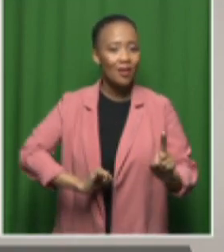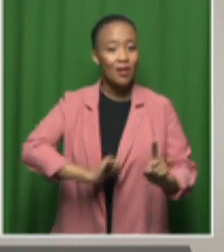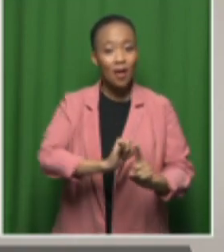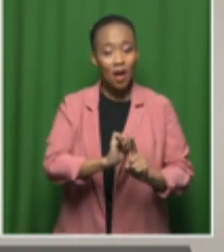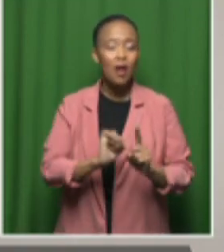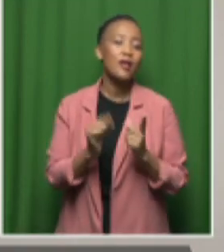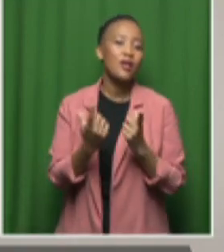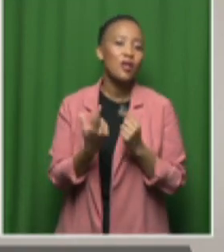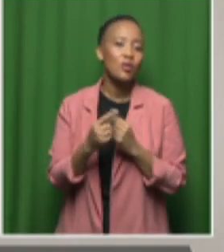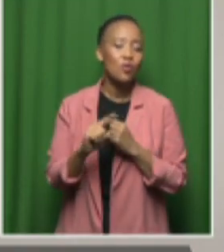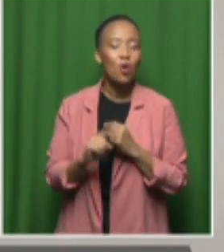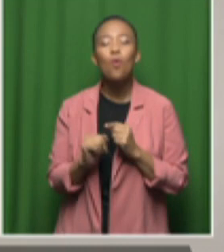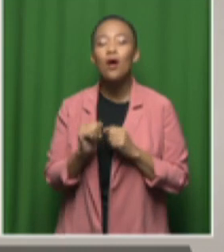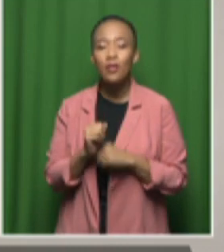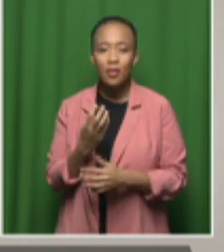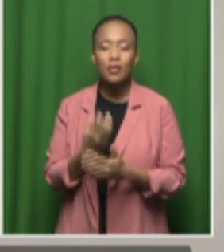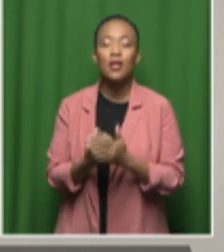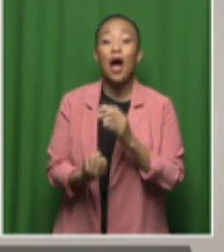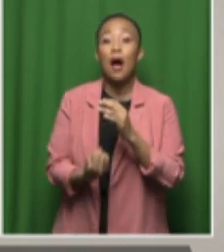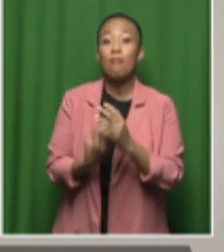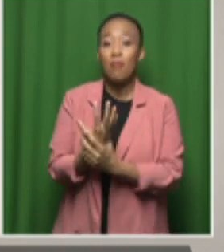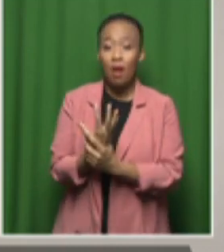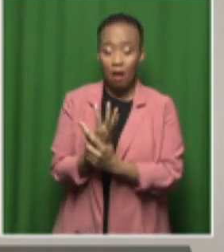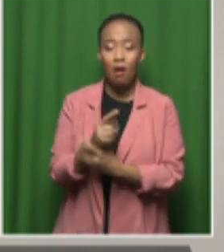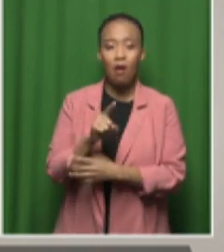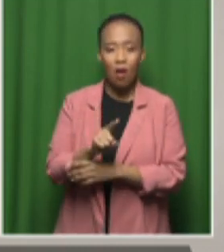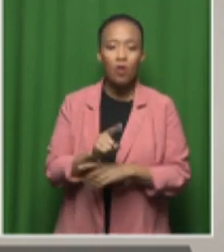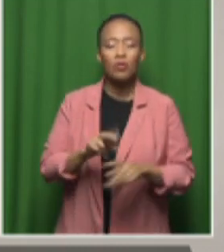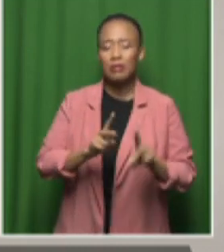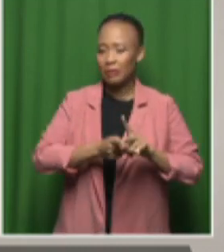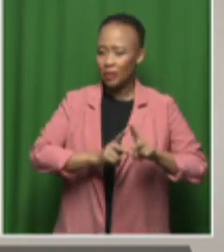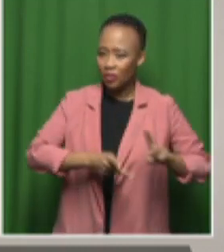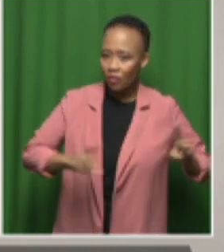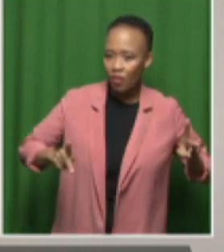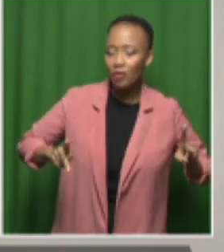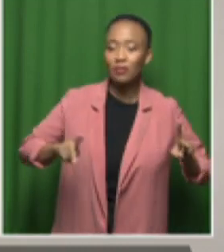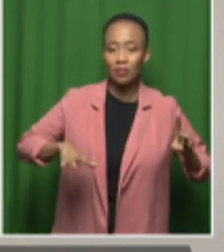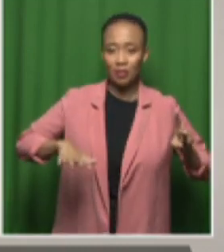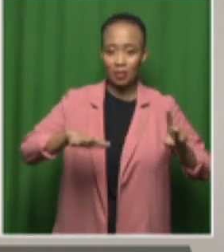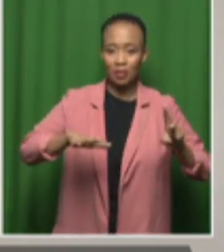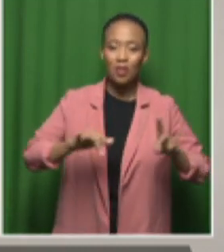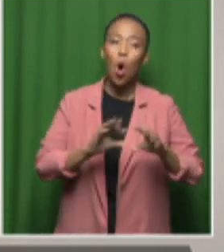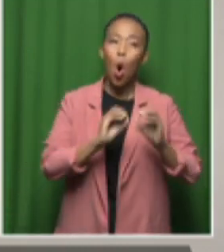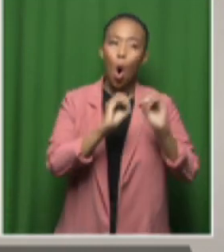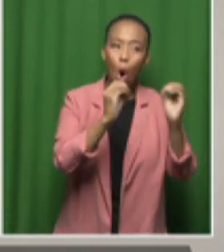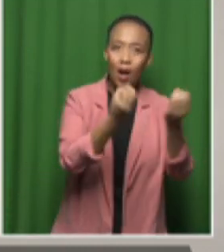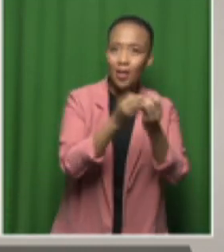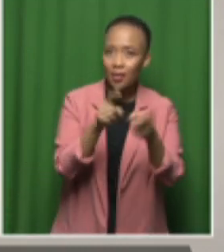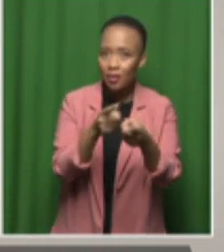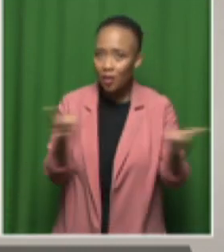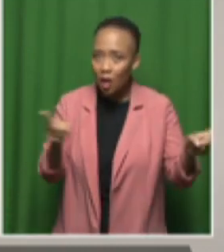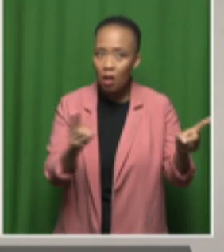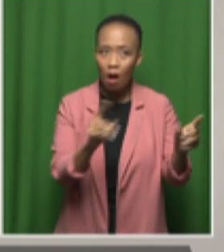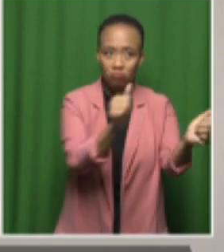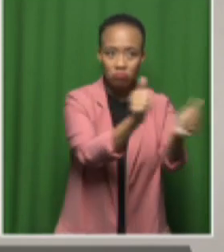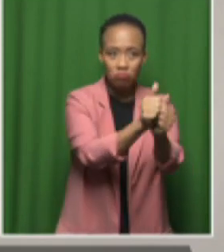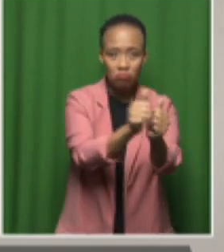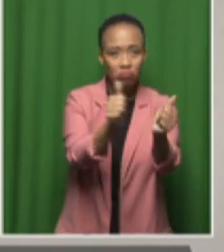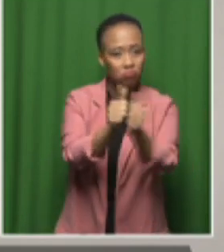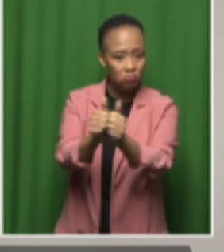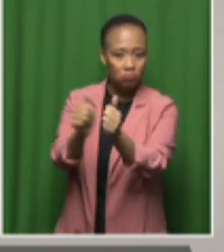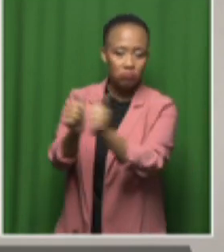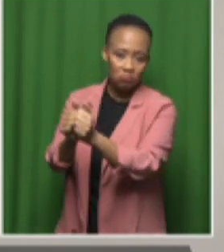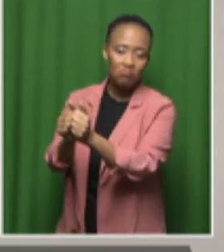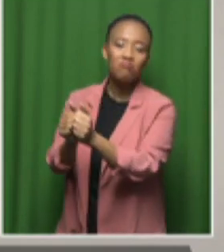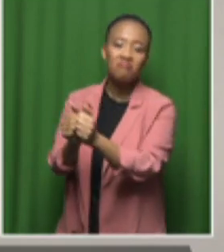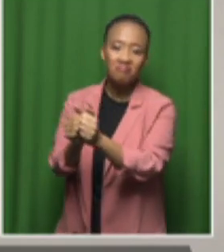different surfaces, objects. She's collaborated with different organizations. We might,